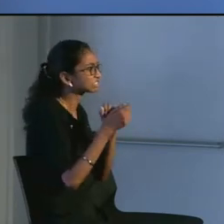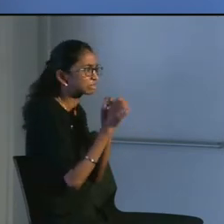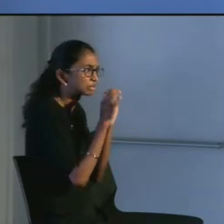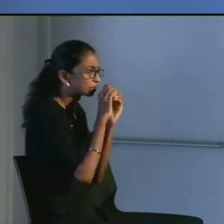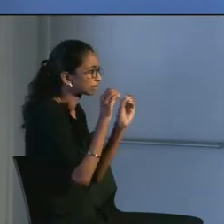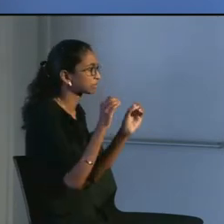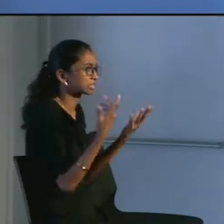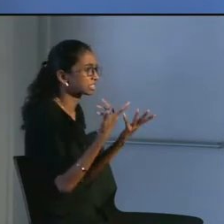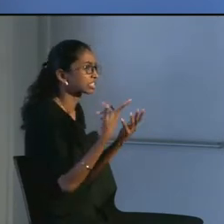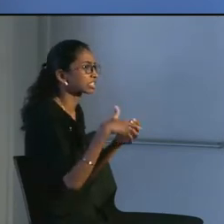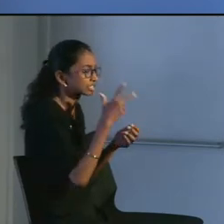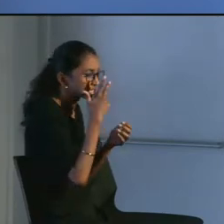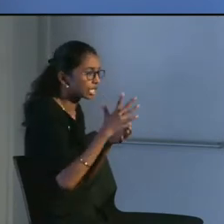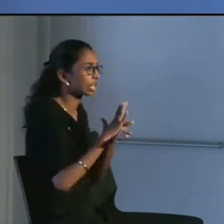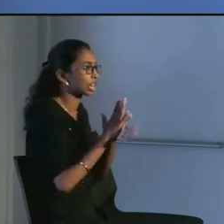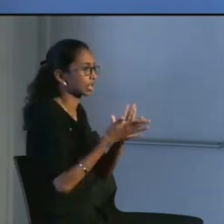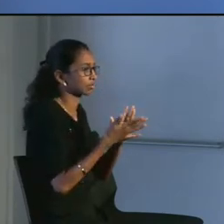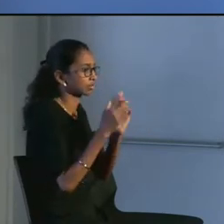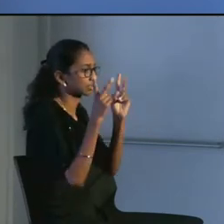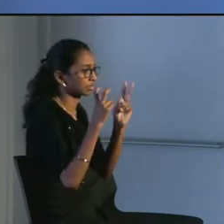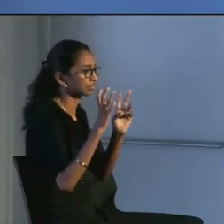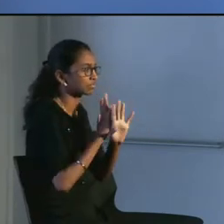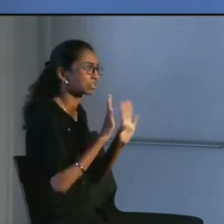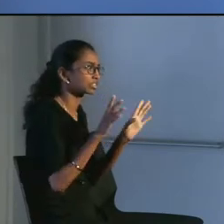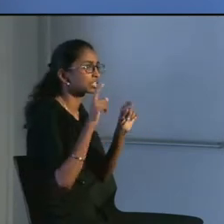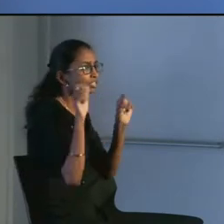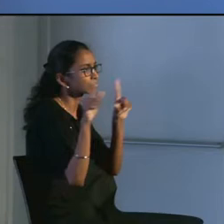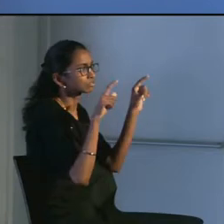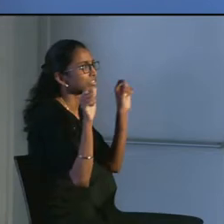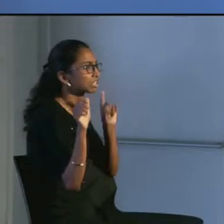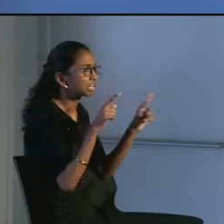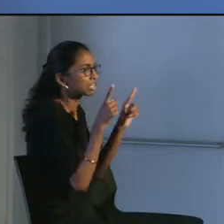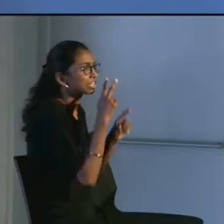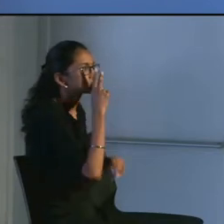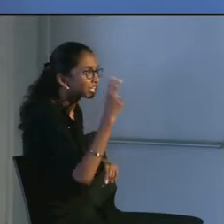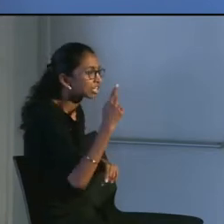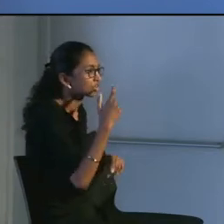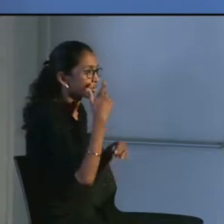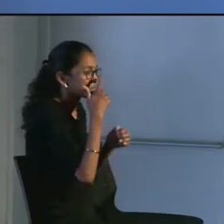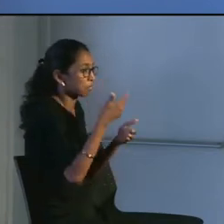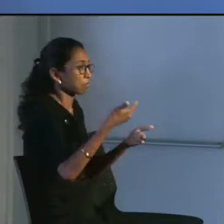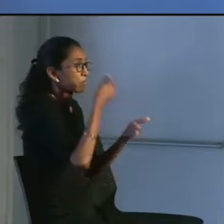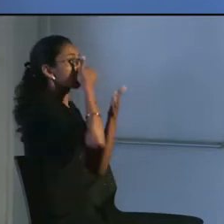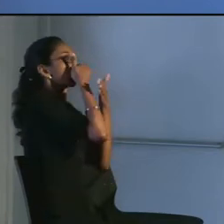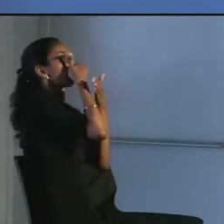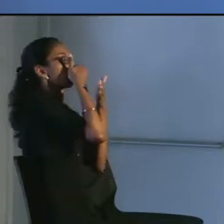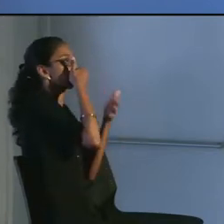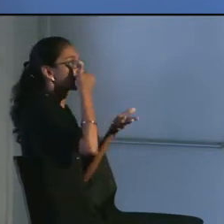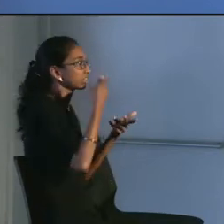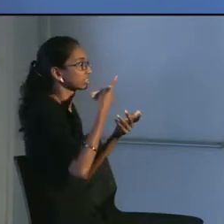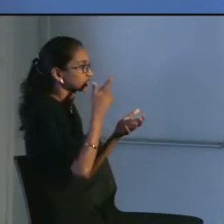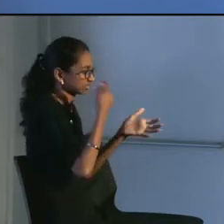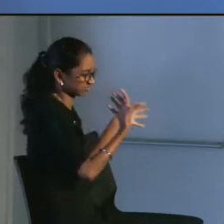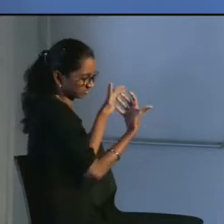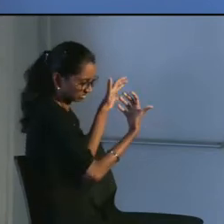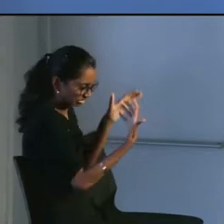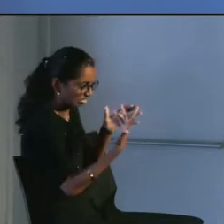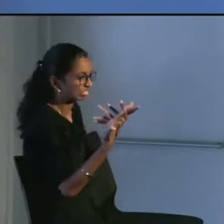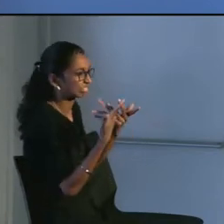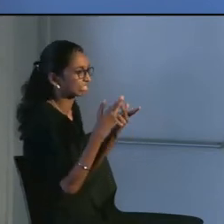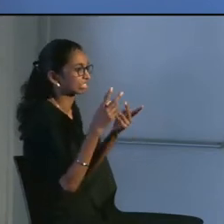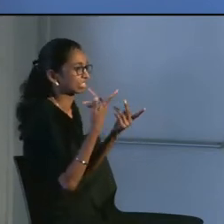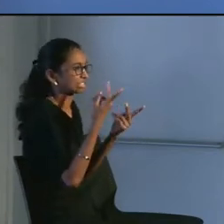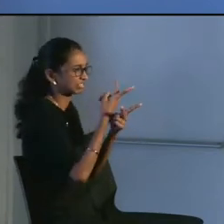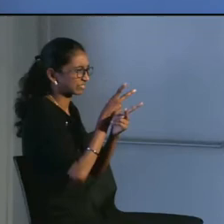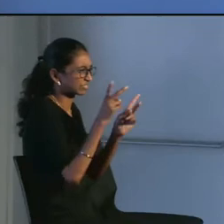just type in rape and you only get images like that, where women's mouths are being shot, they're being strangled, they're being trampled